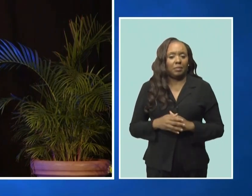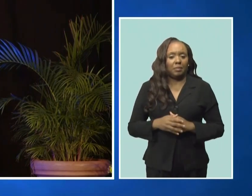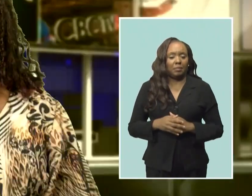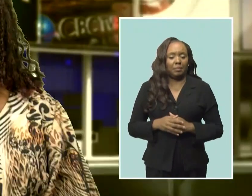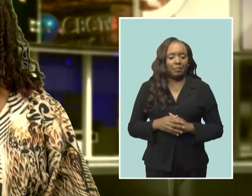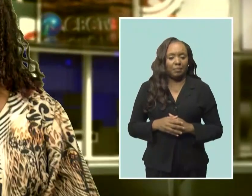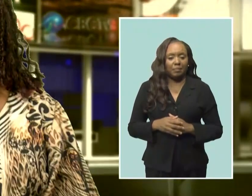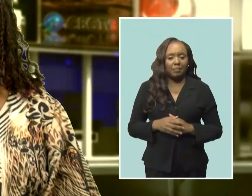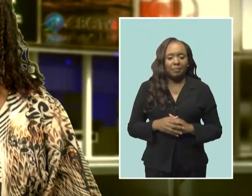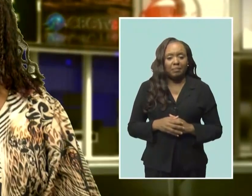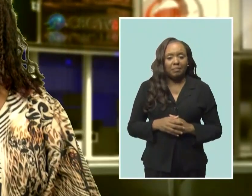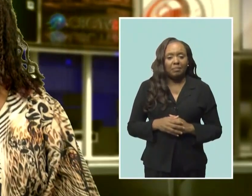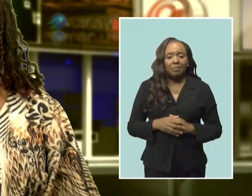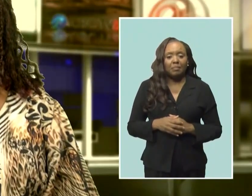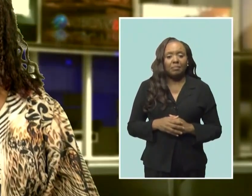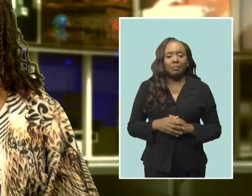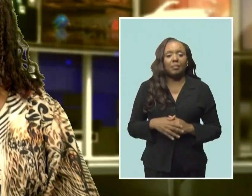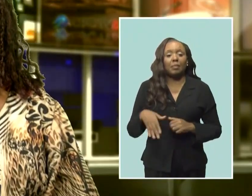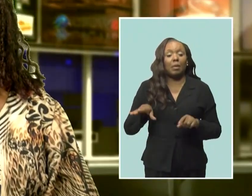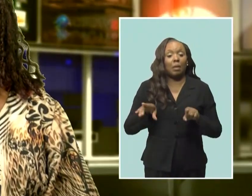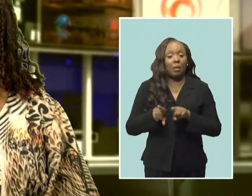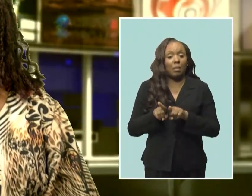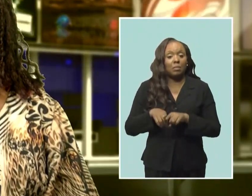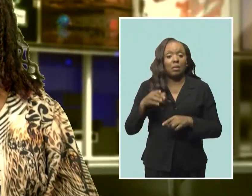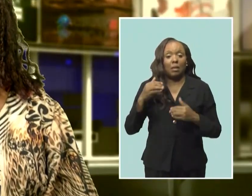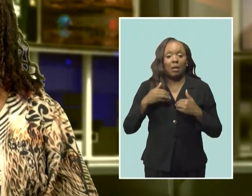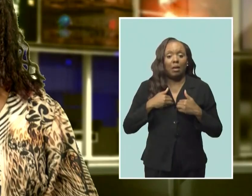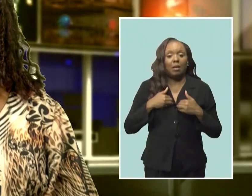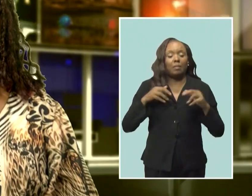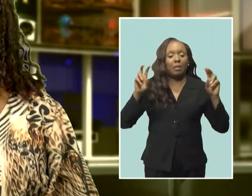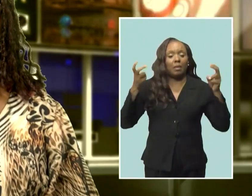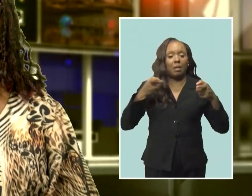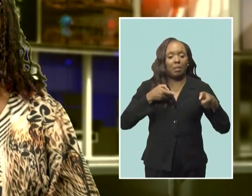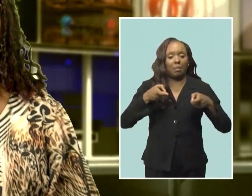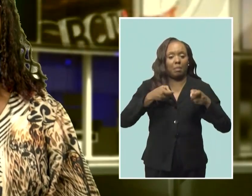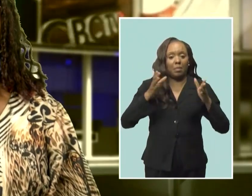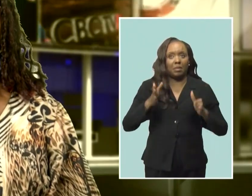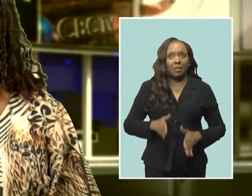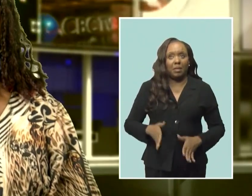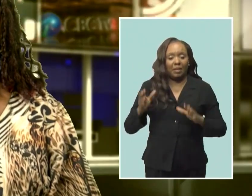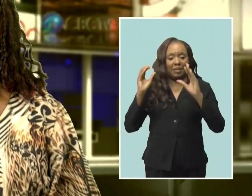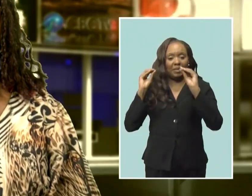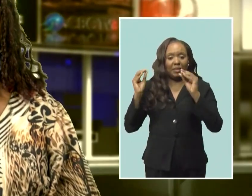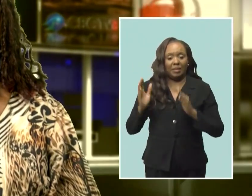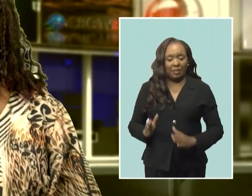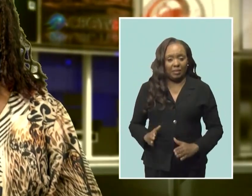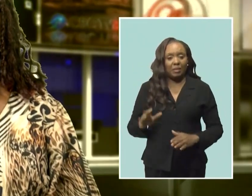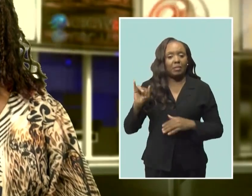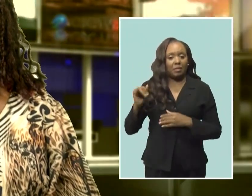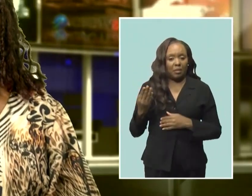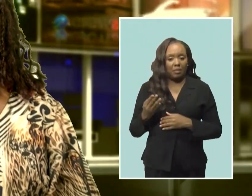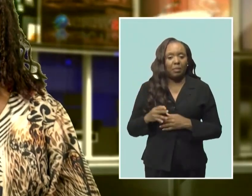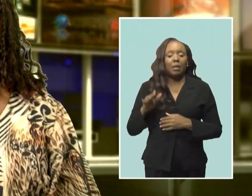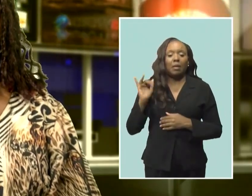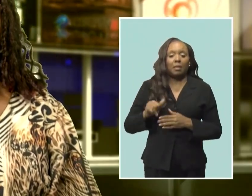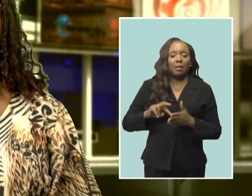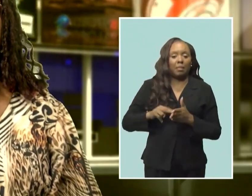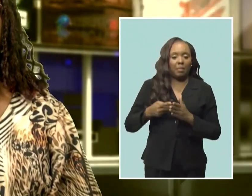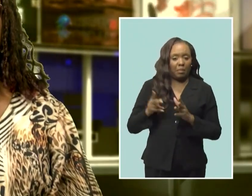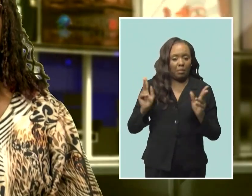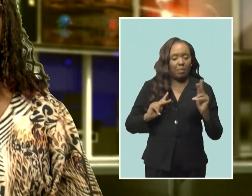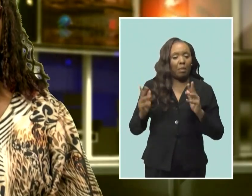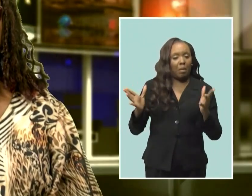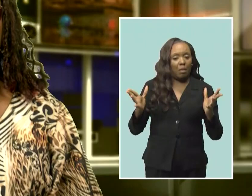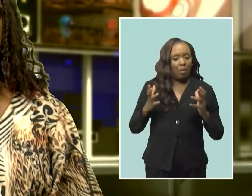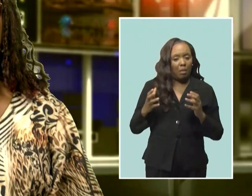stages. Along with the specialist teachers, there will be the creation of the master teacher post. This will allow those who desire